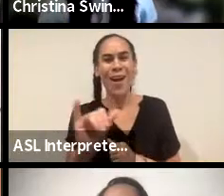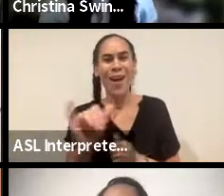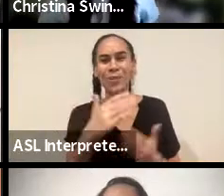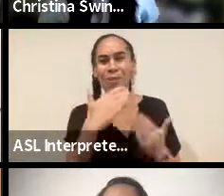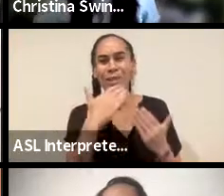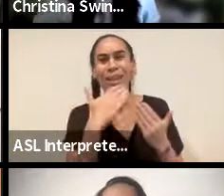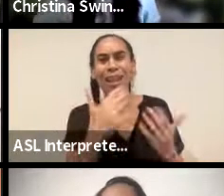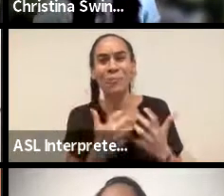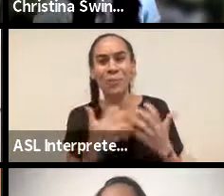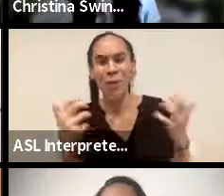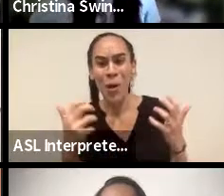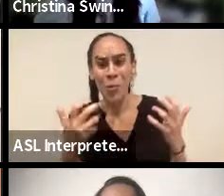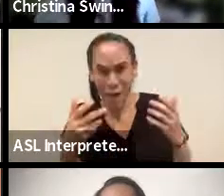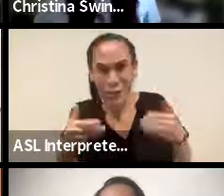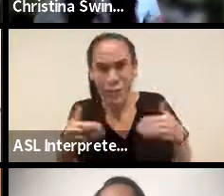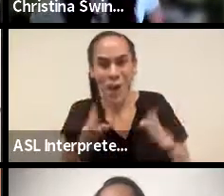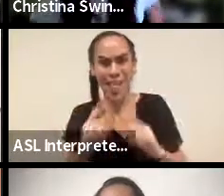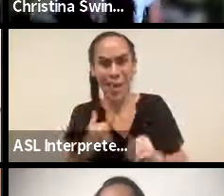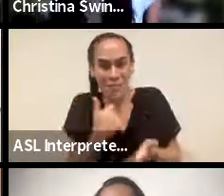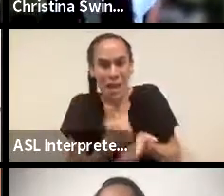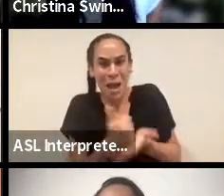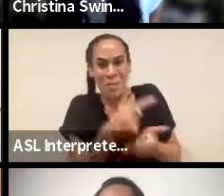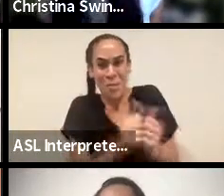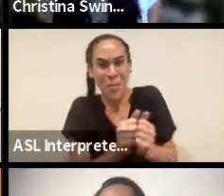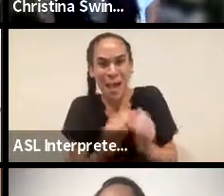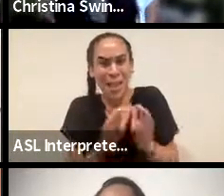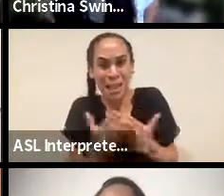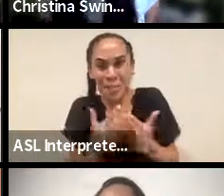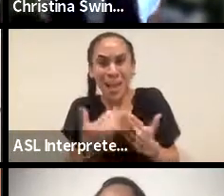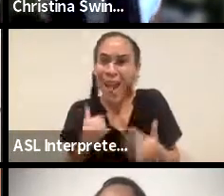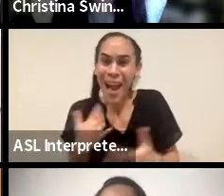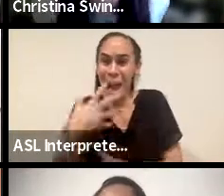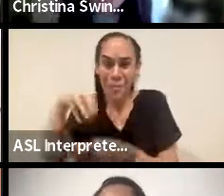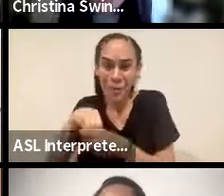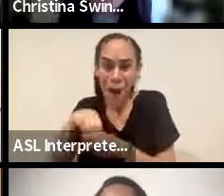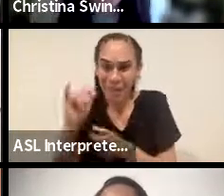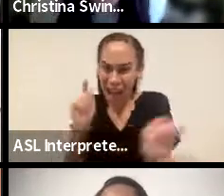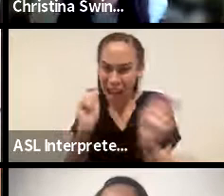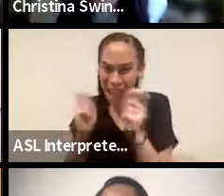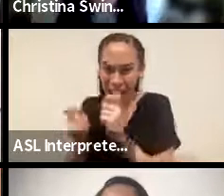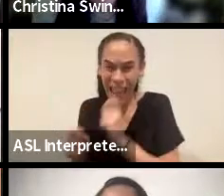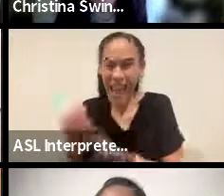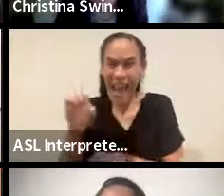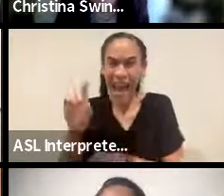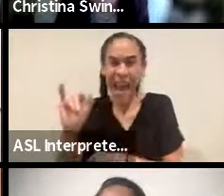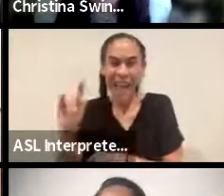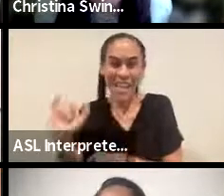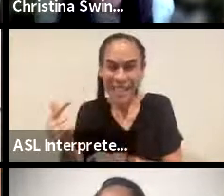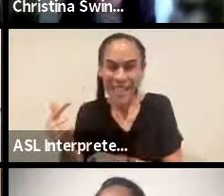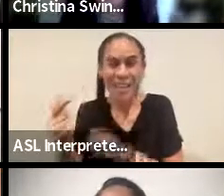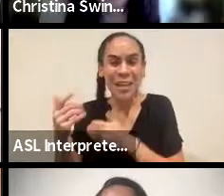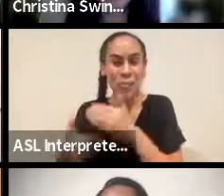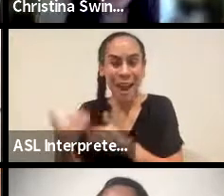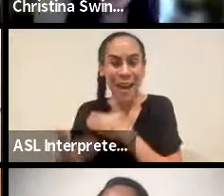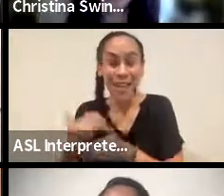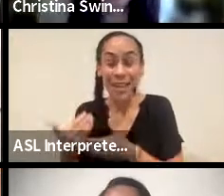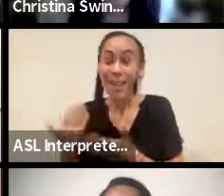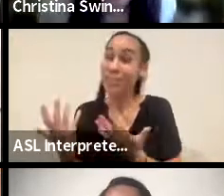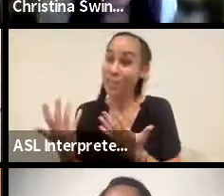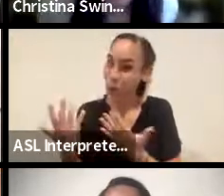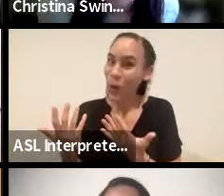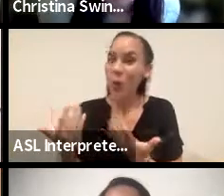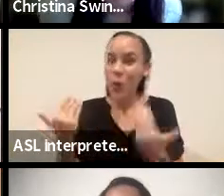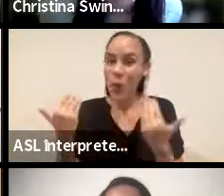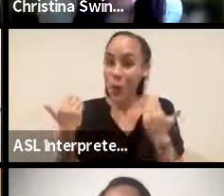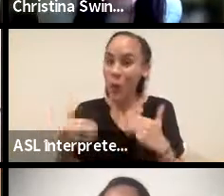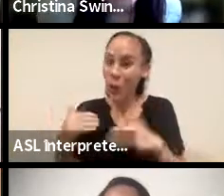me help you with this book. I mean, like being part of the editing process, although we did spend time, in the wee